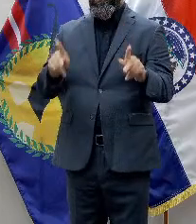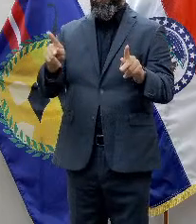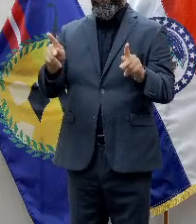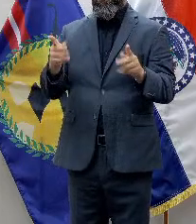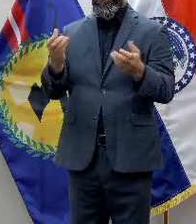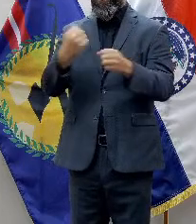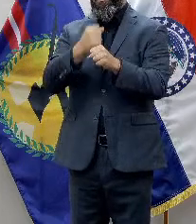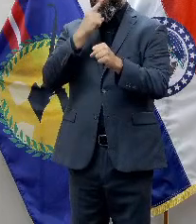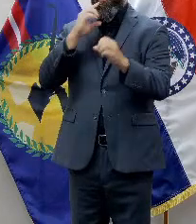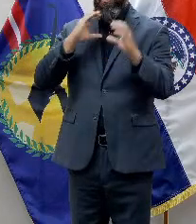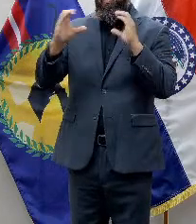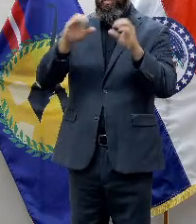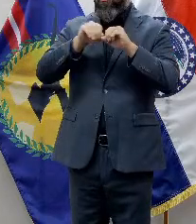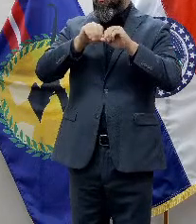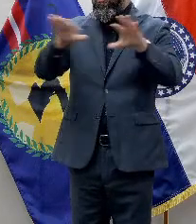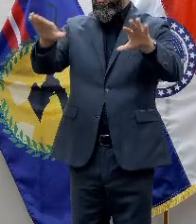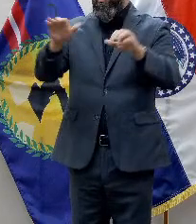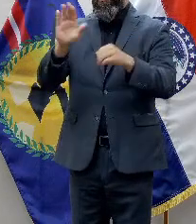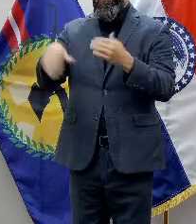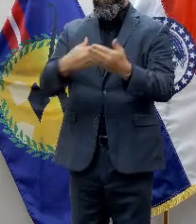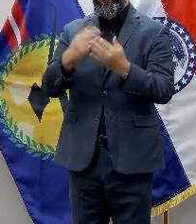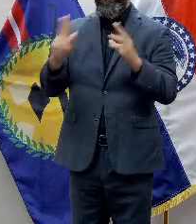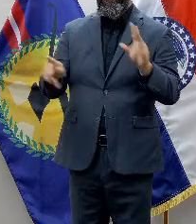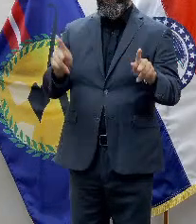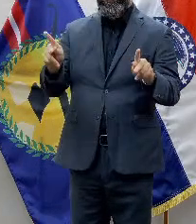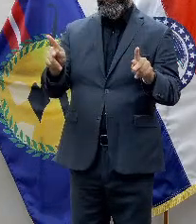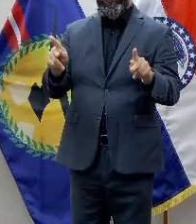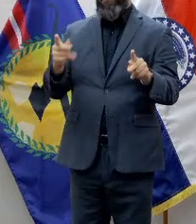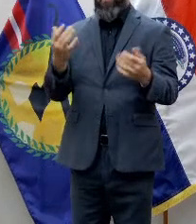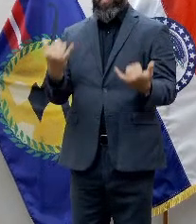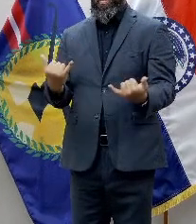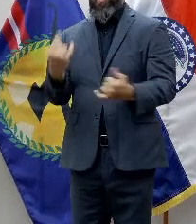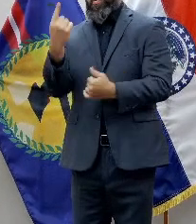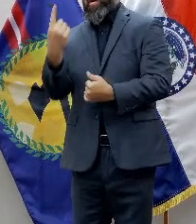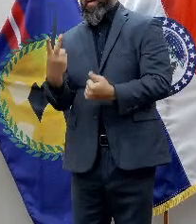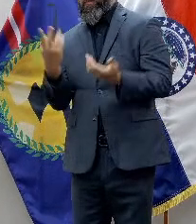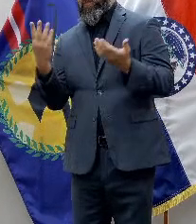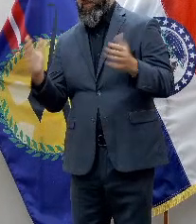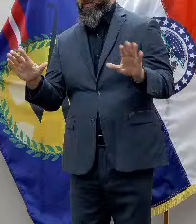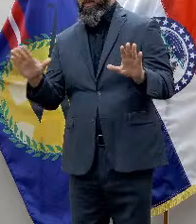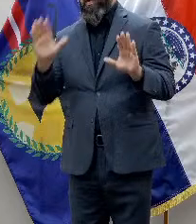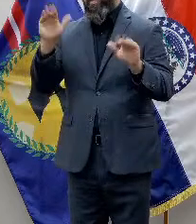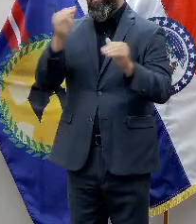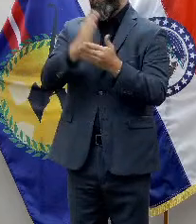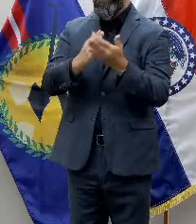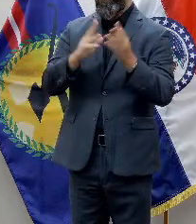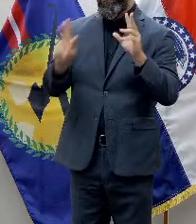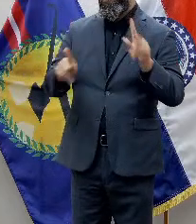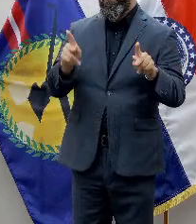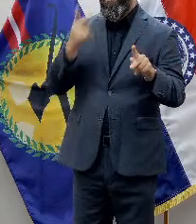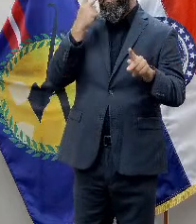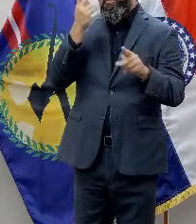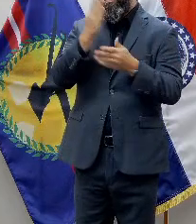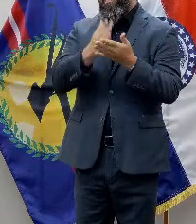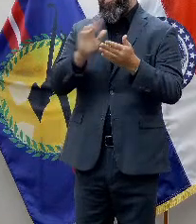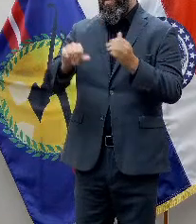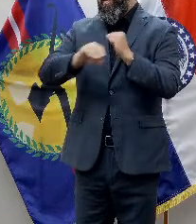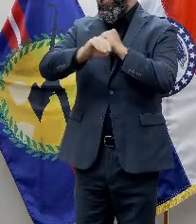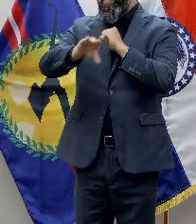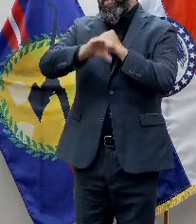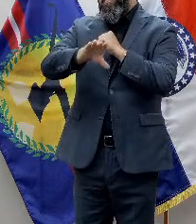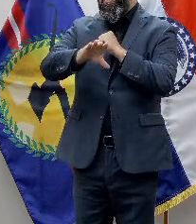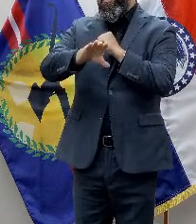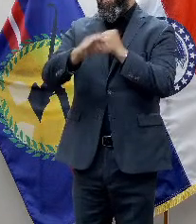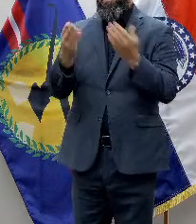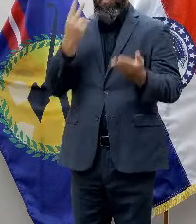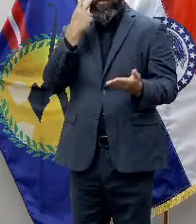communication as possible. We're about halfway through those campaigns at this time. So I'm hoping that some folks have seen some of this advertising that you may